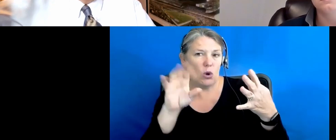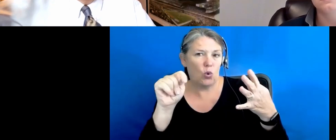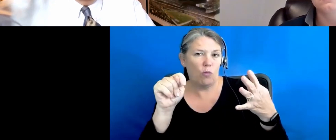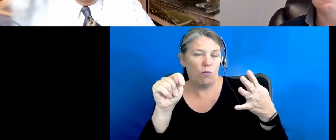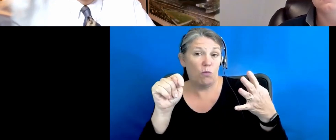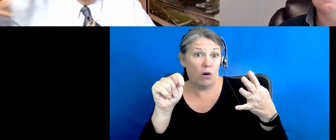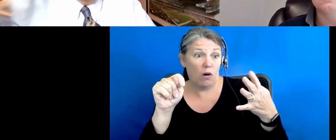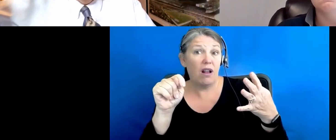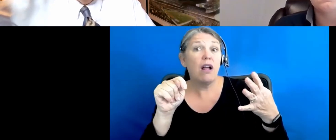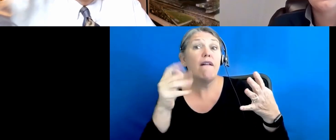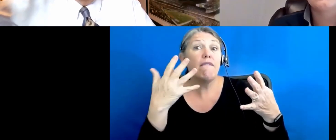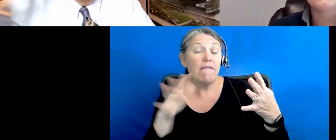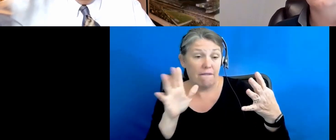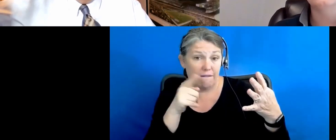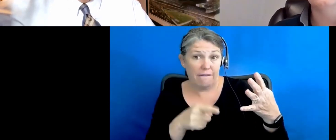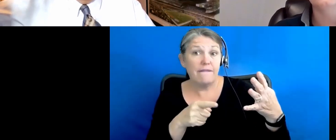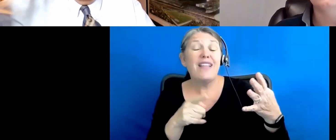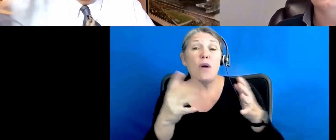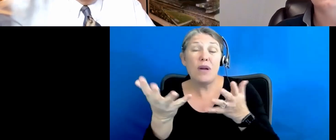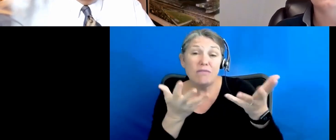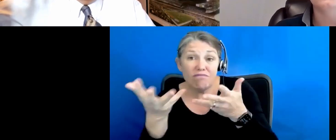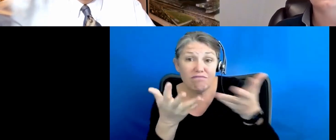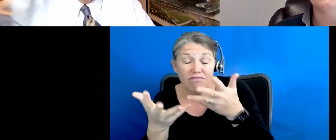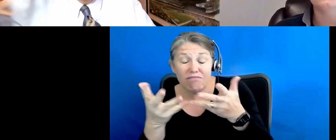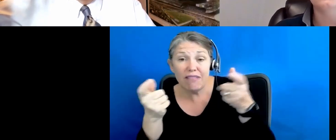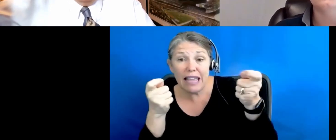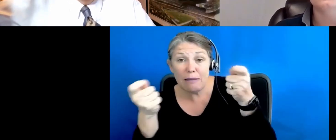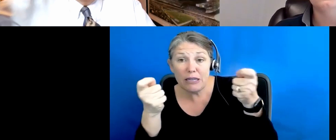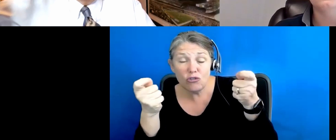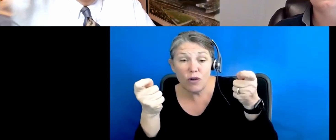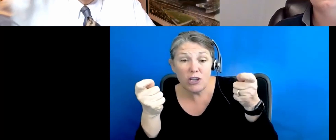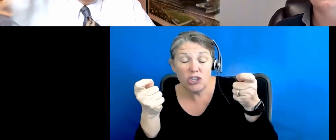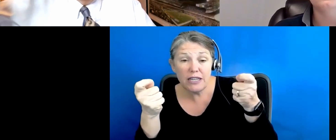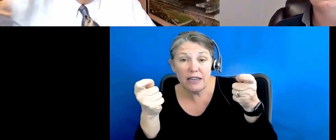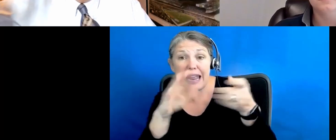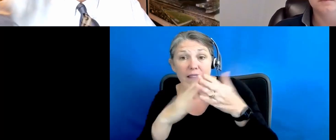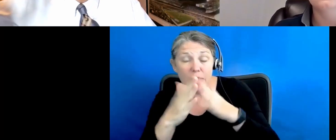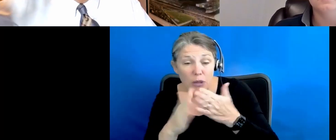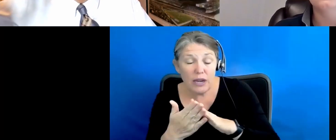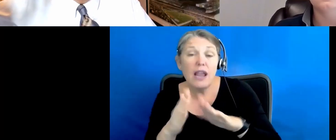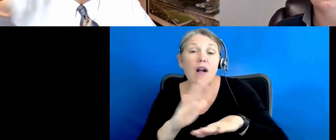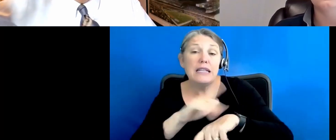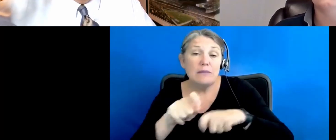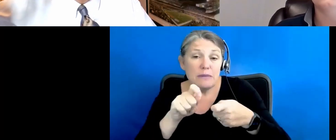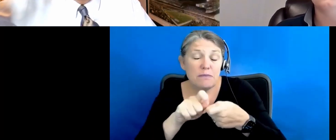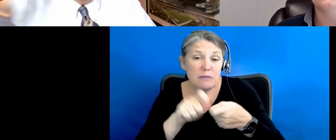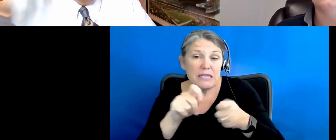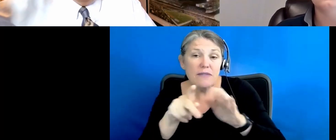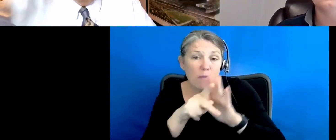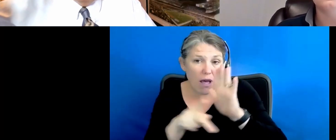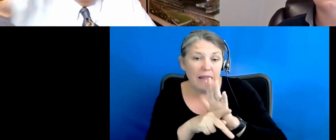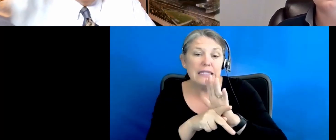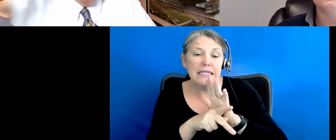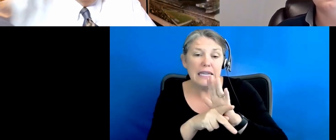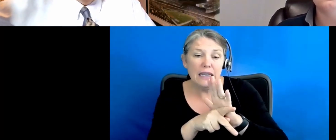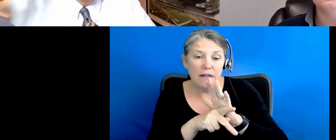we're looking to engage the administration and the community on specific policy recommendations to avoid a repeat of what we've seen